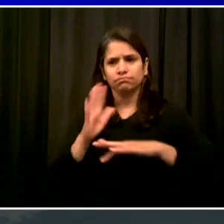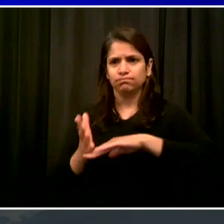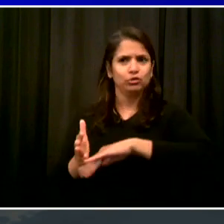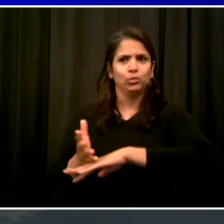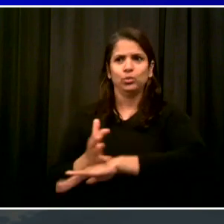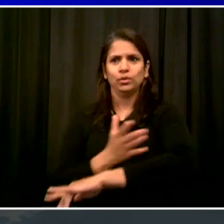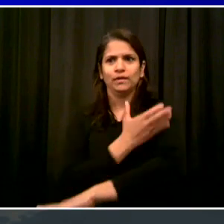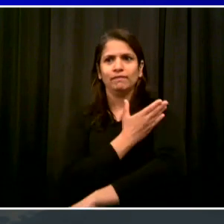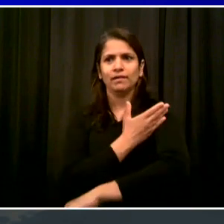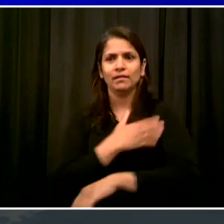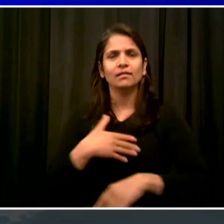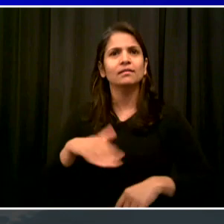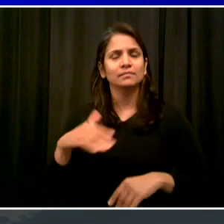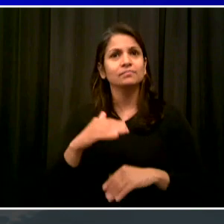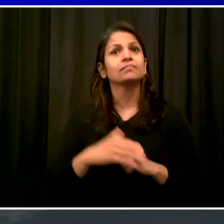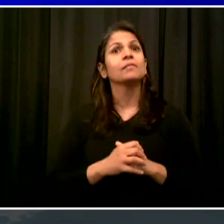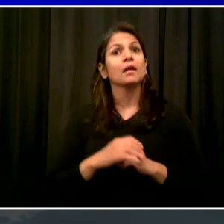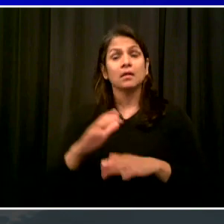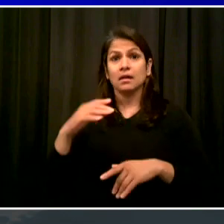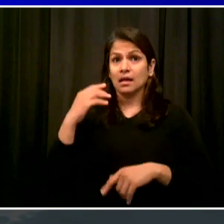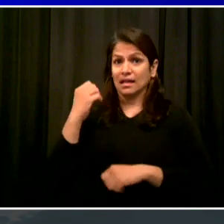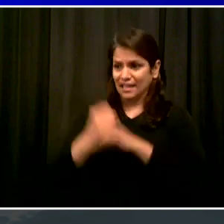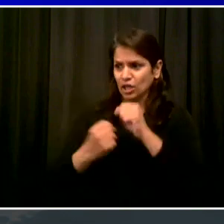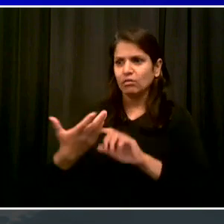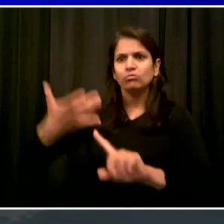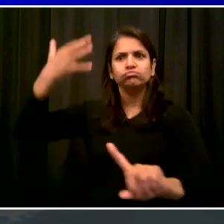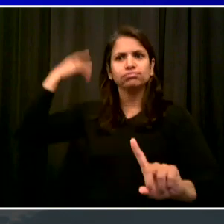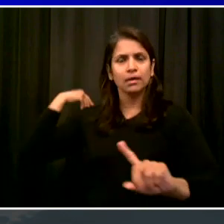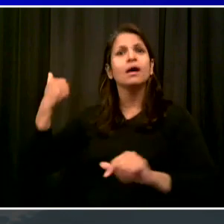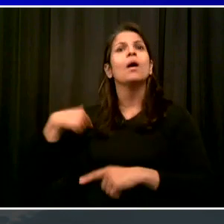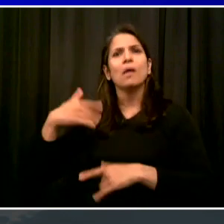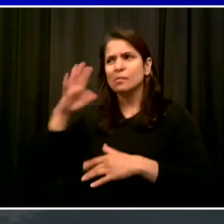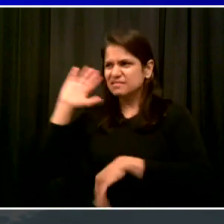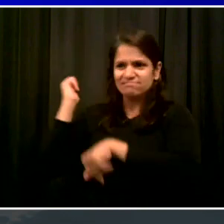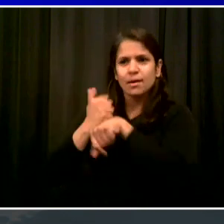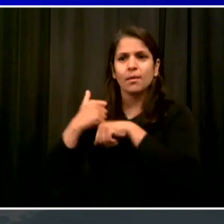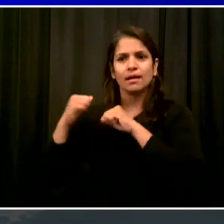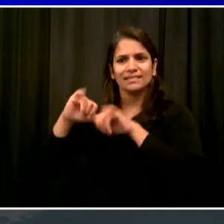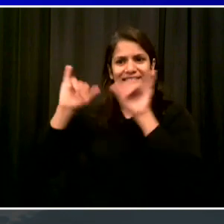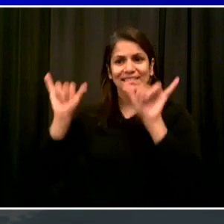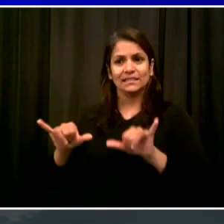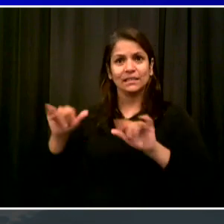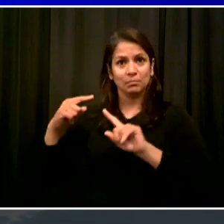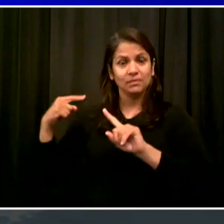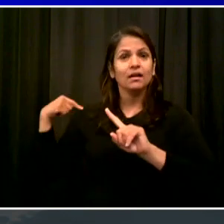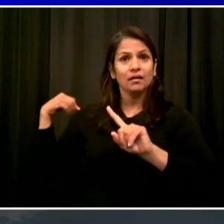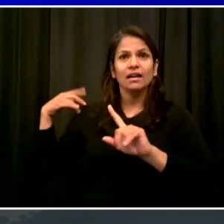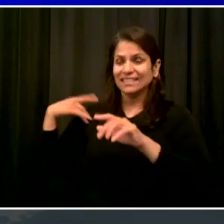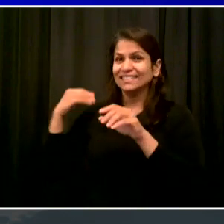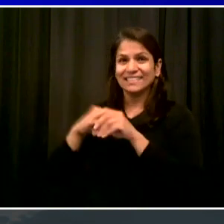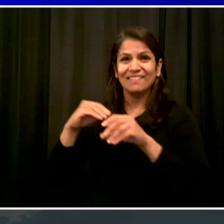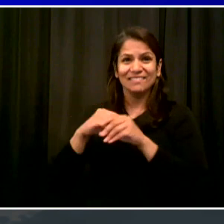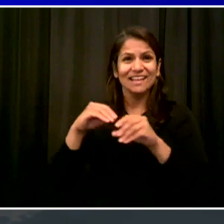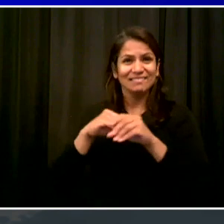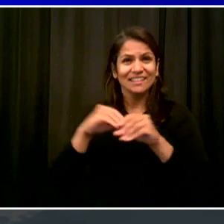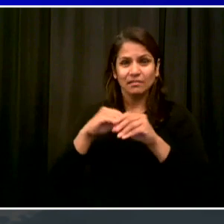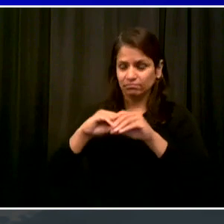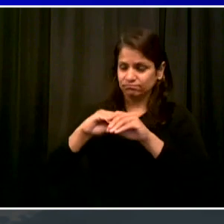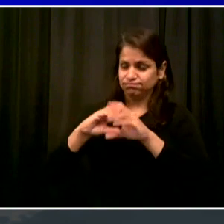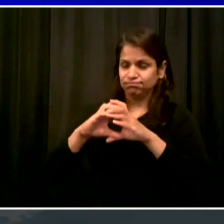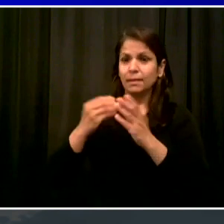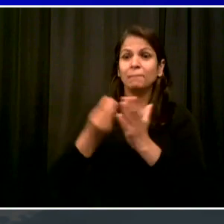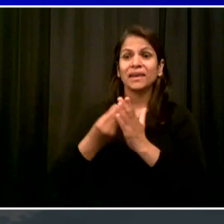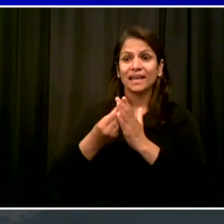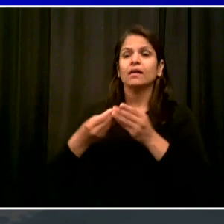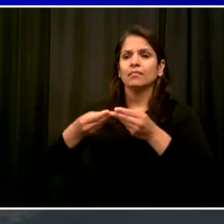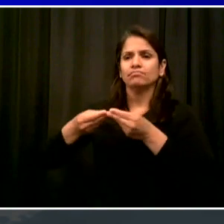investments in communities. Once again, our task force on racial equity and